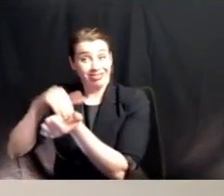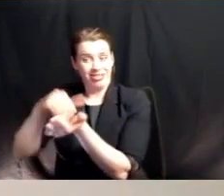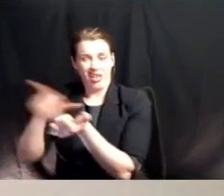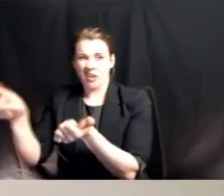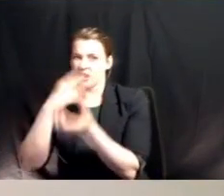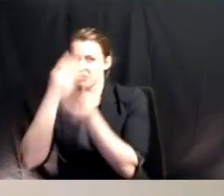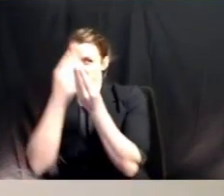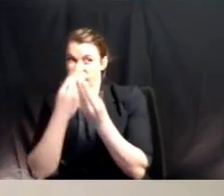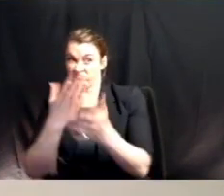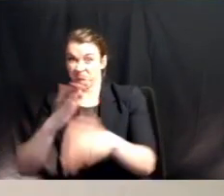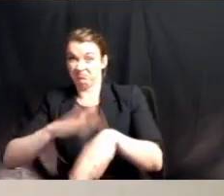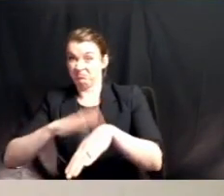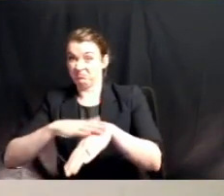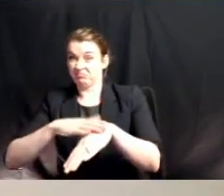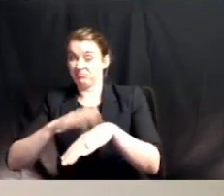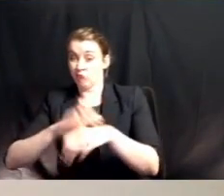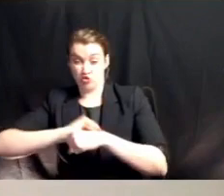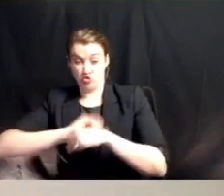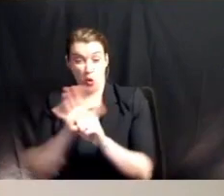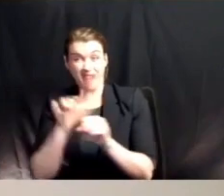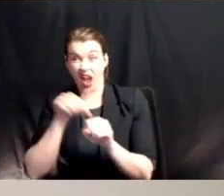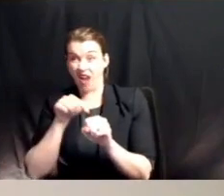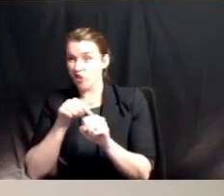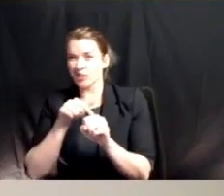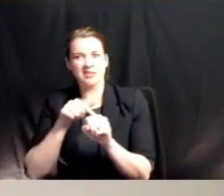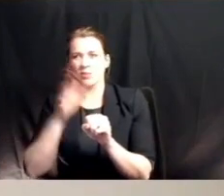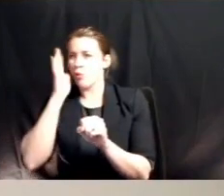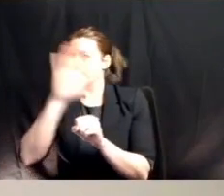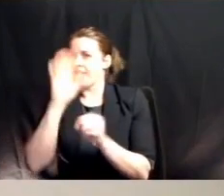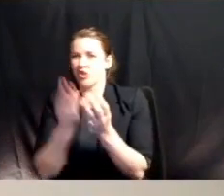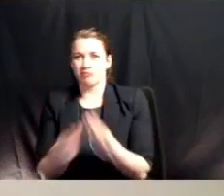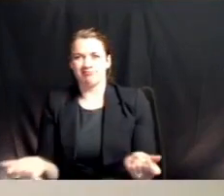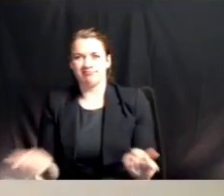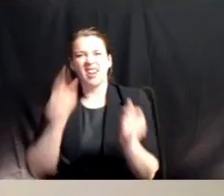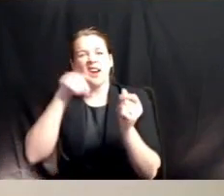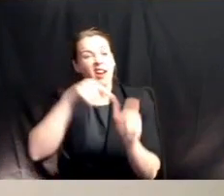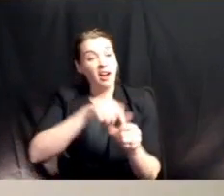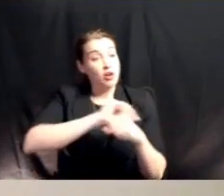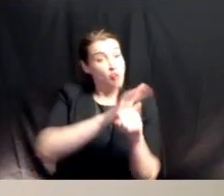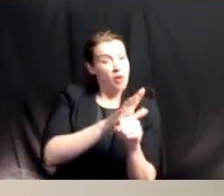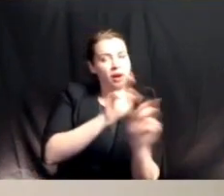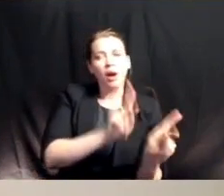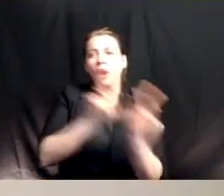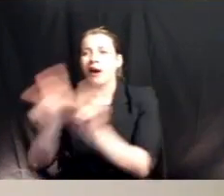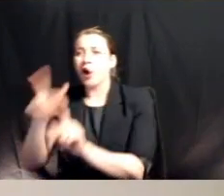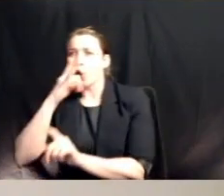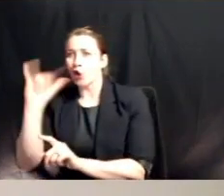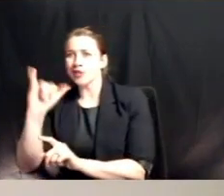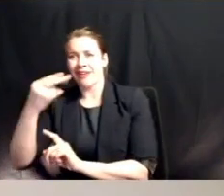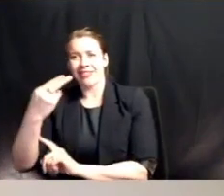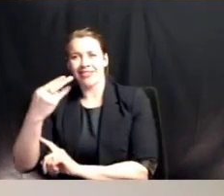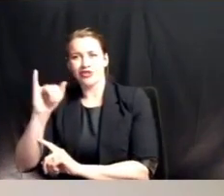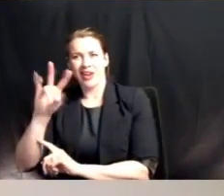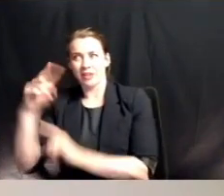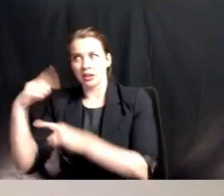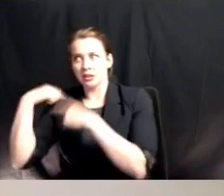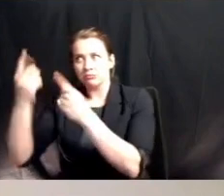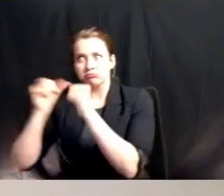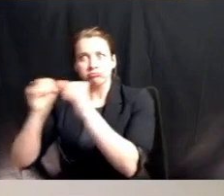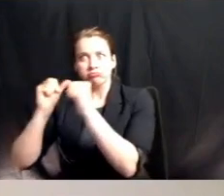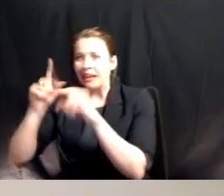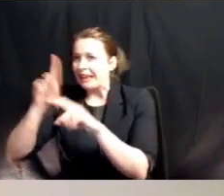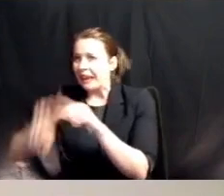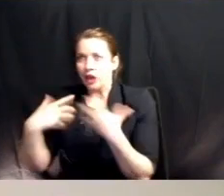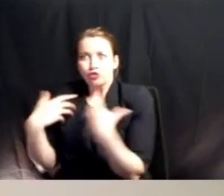like HIV that we will have to live with. They also warned of a mental health crisis linked to extended lockdowns. What do you think of this assessment? Is it possible